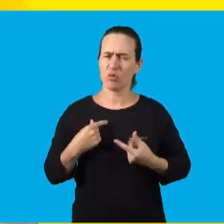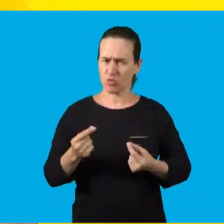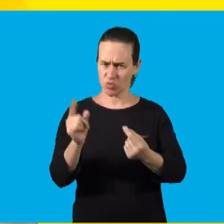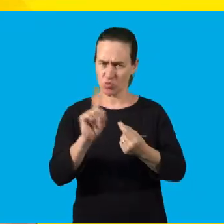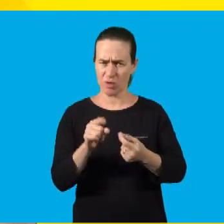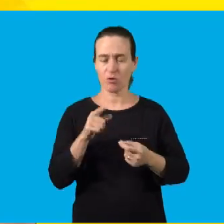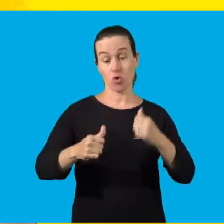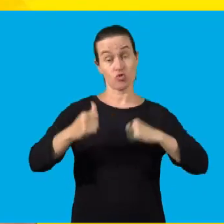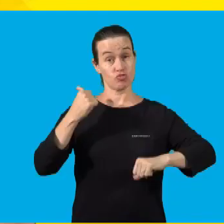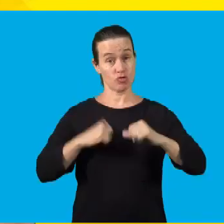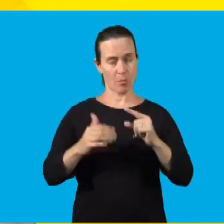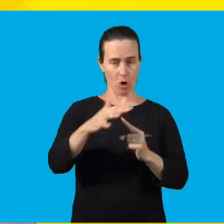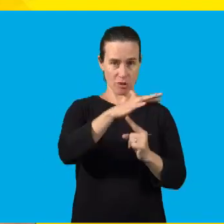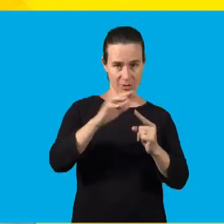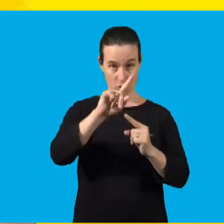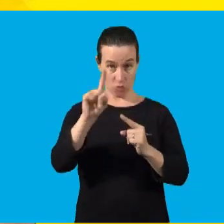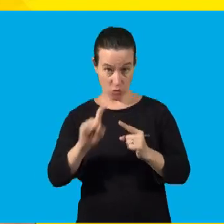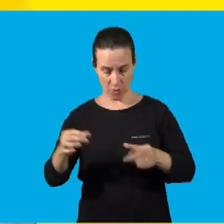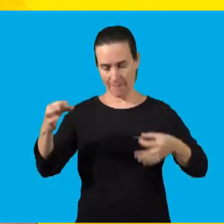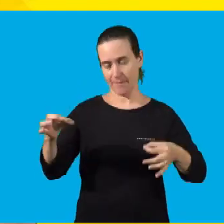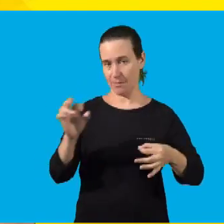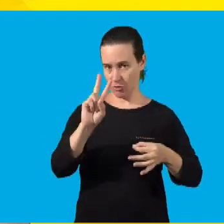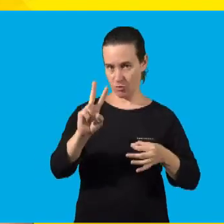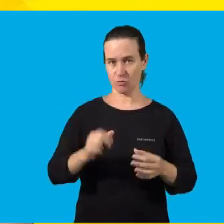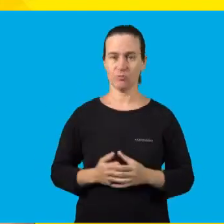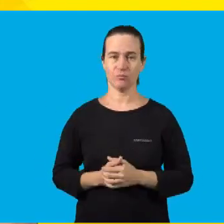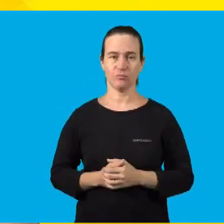looking at the drama contextual questions for paper 2.